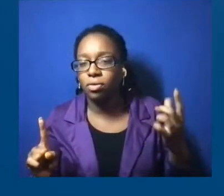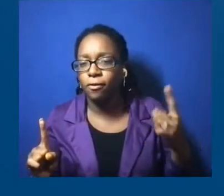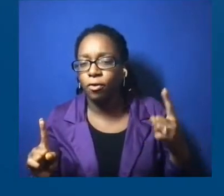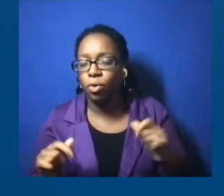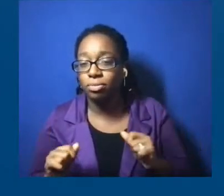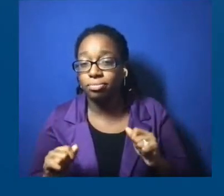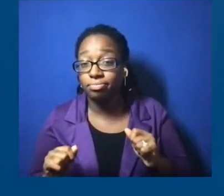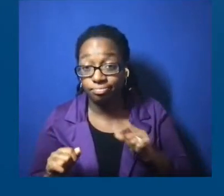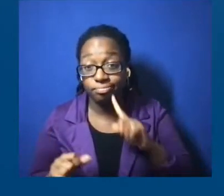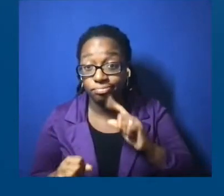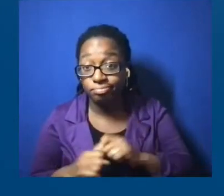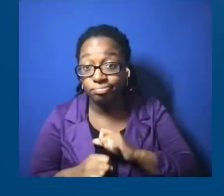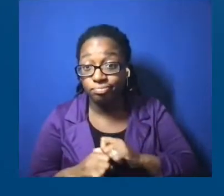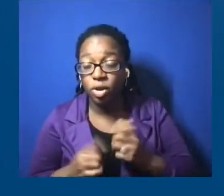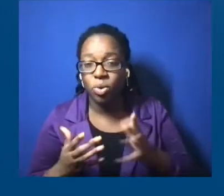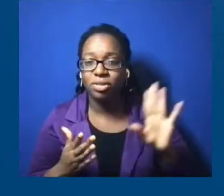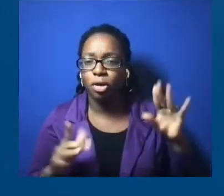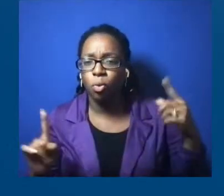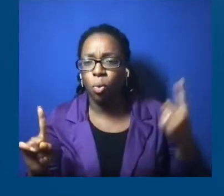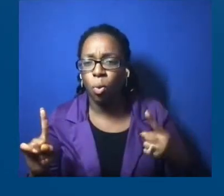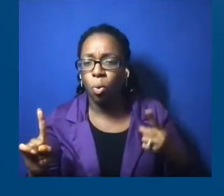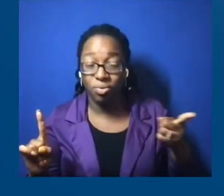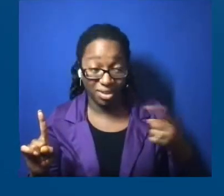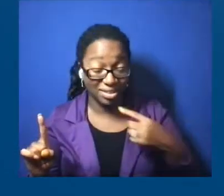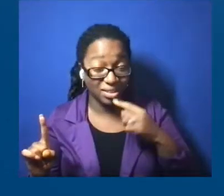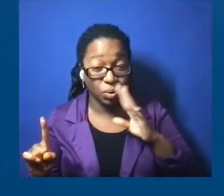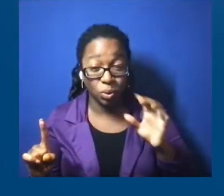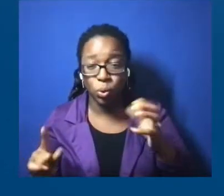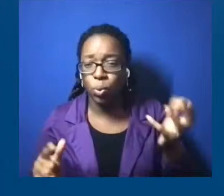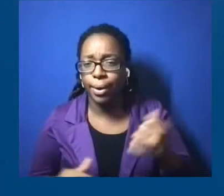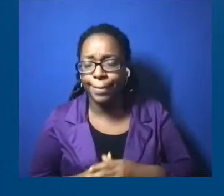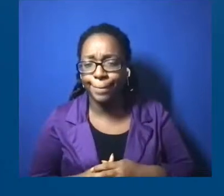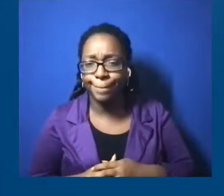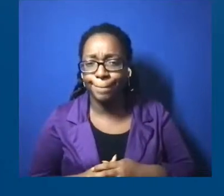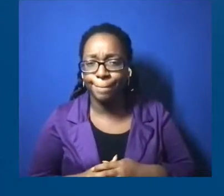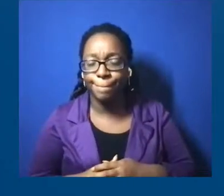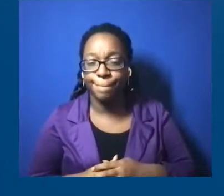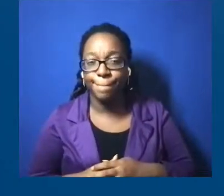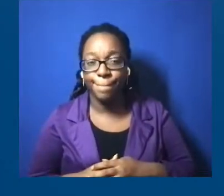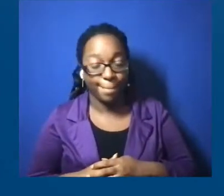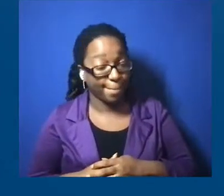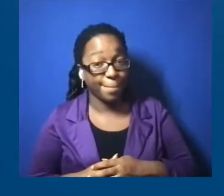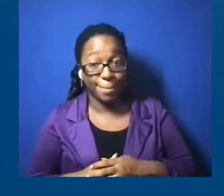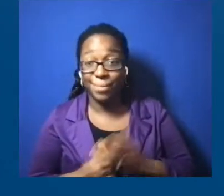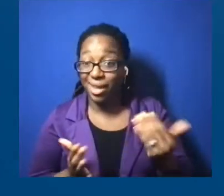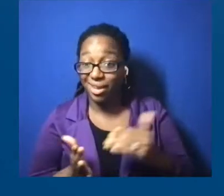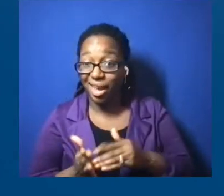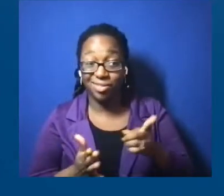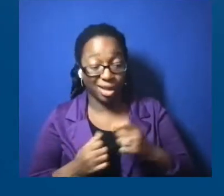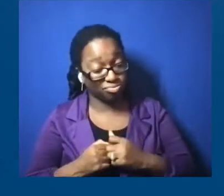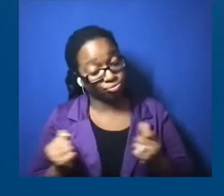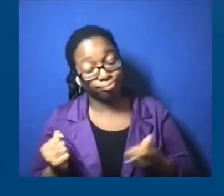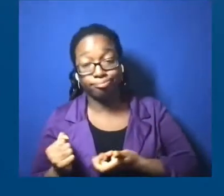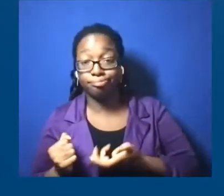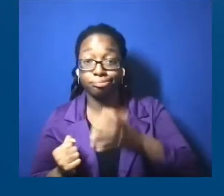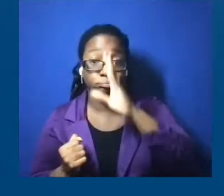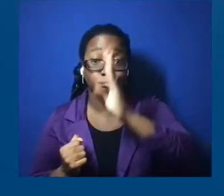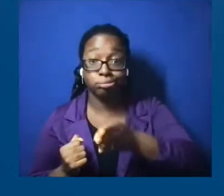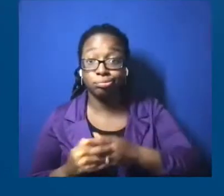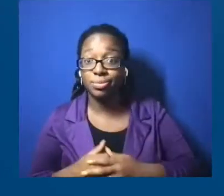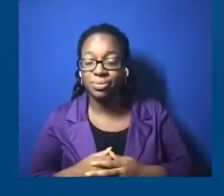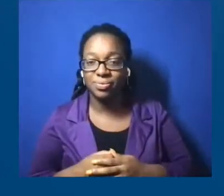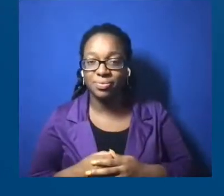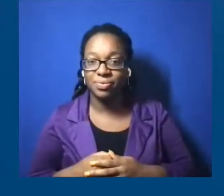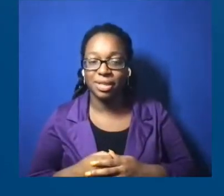they running on? If they win, what do they say they'll do? Well, I have to hand it to it. As I said, they're saying it out loud. They're